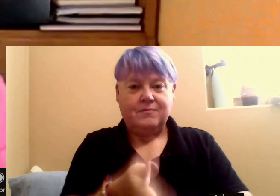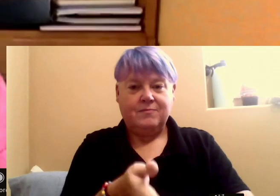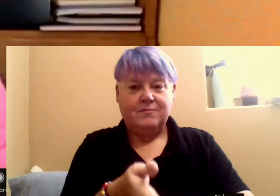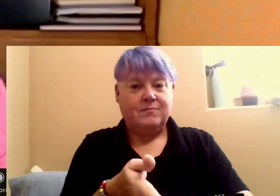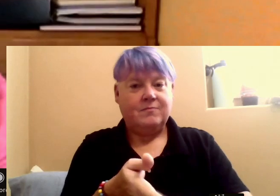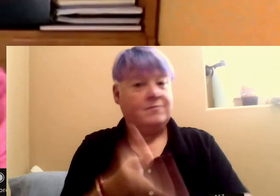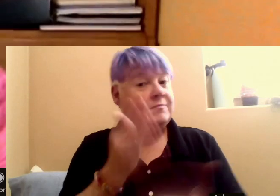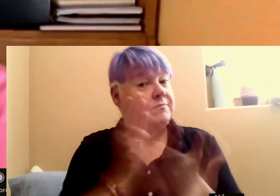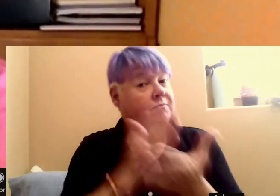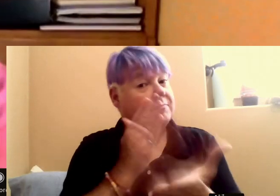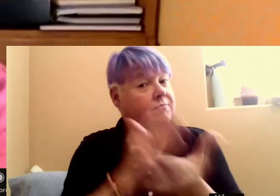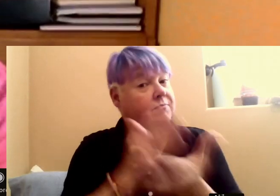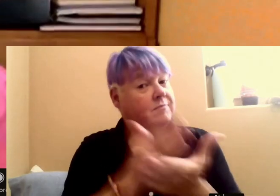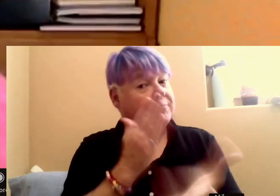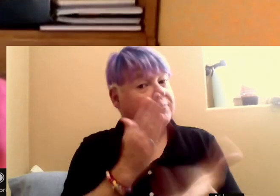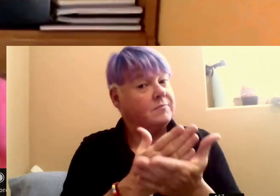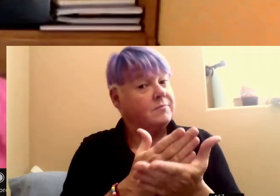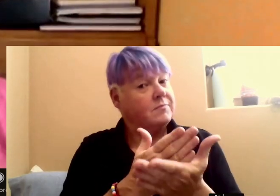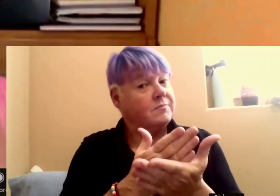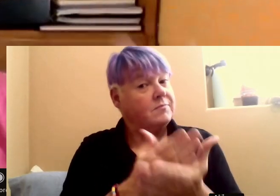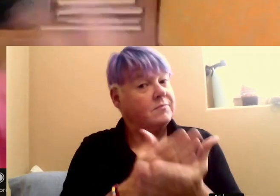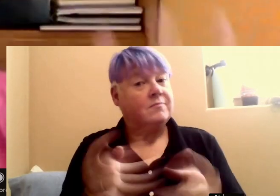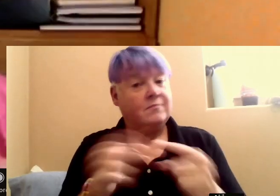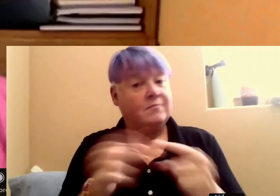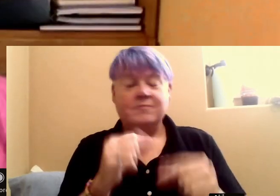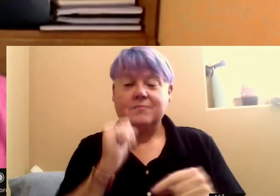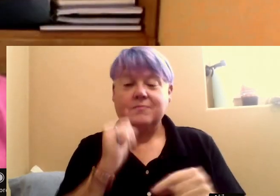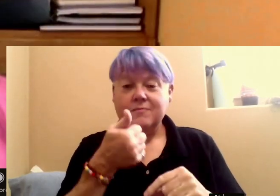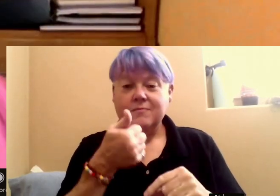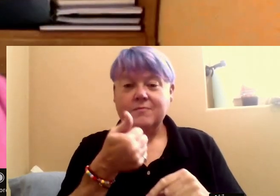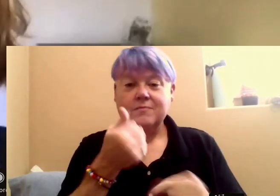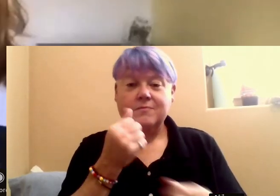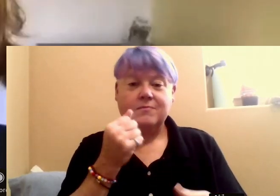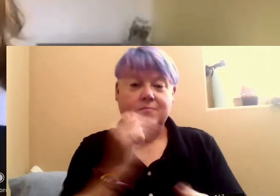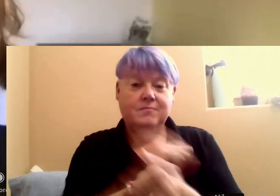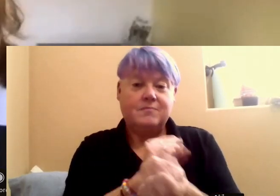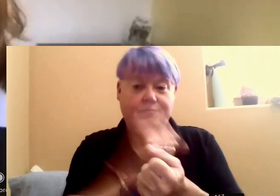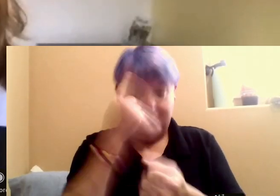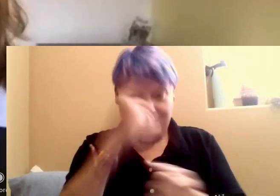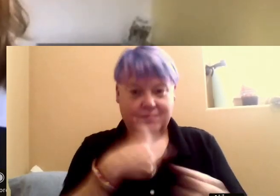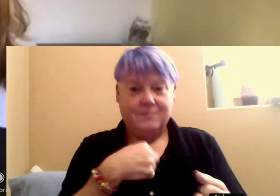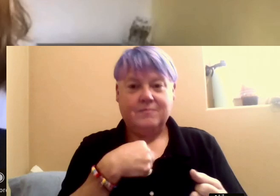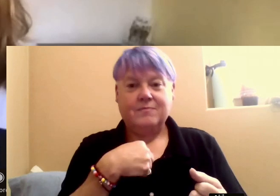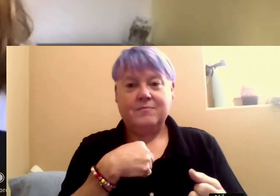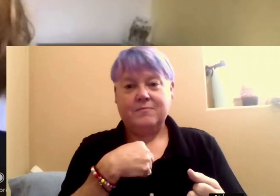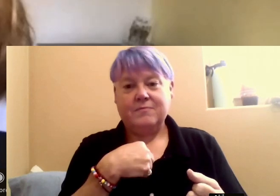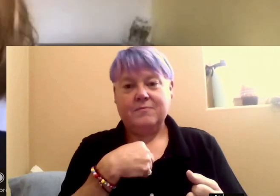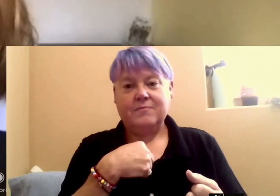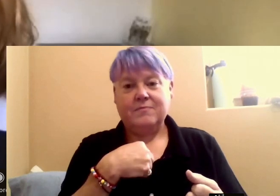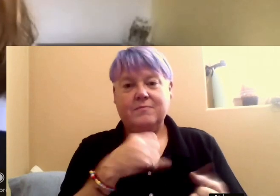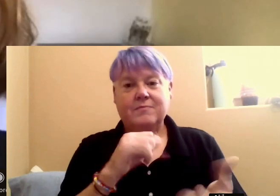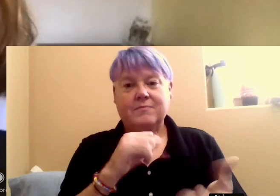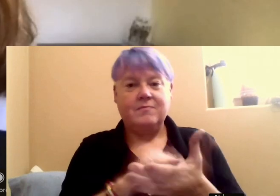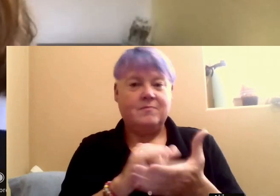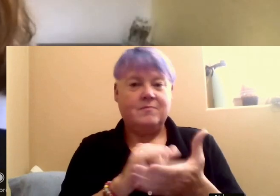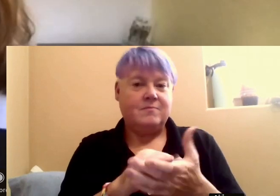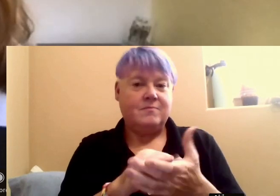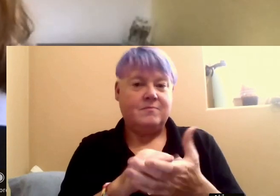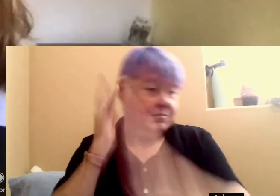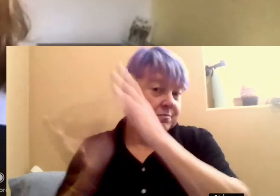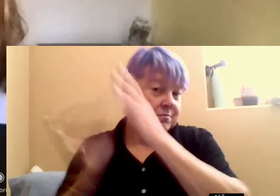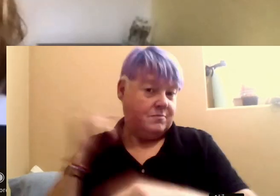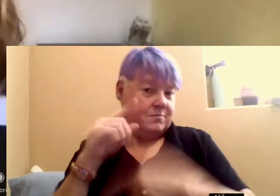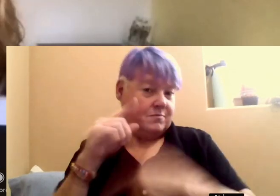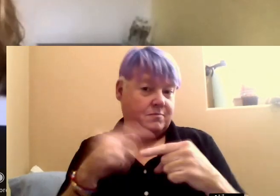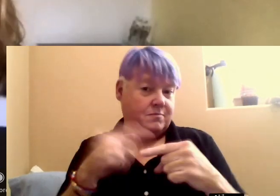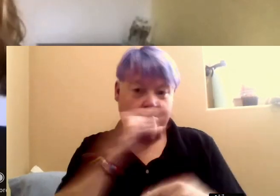up, leave it till tomorrow. And that kind of works. That's great. And that's what I used to do when my kids were